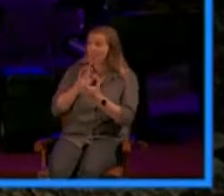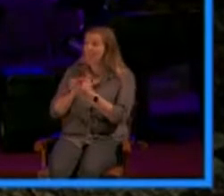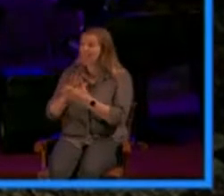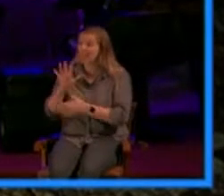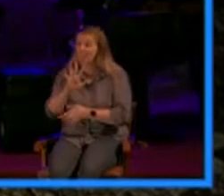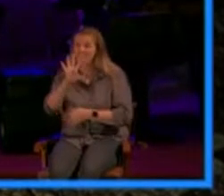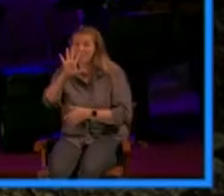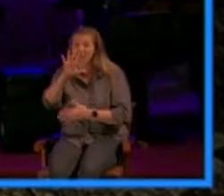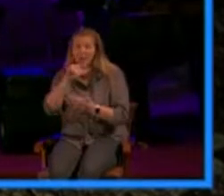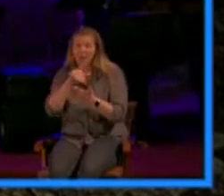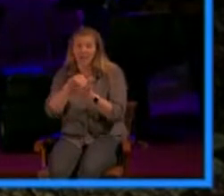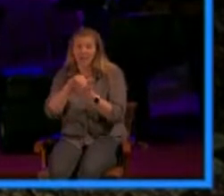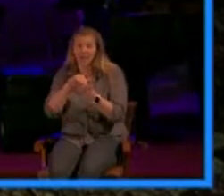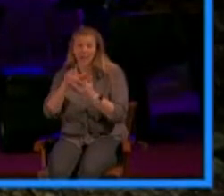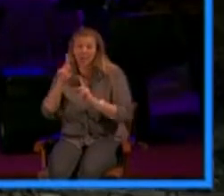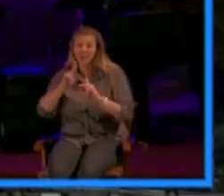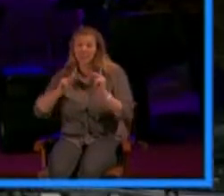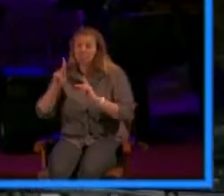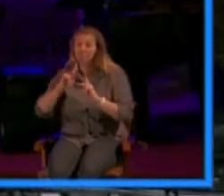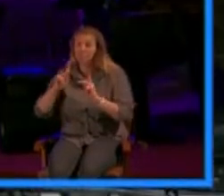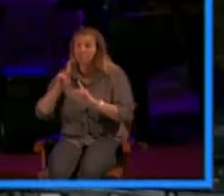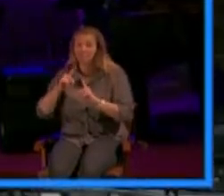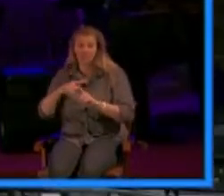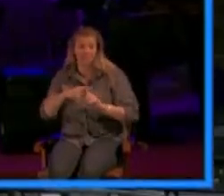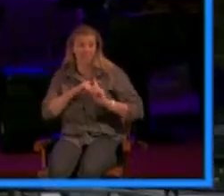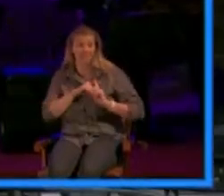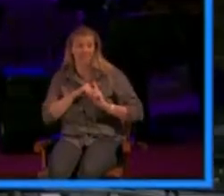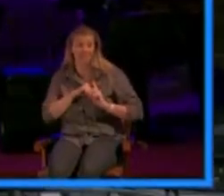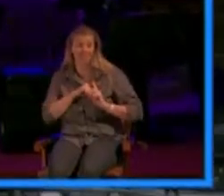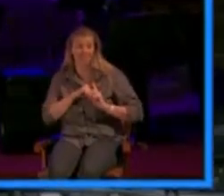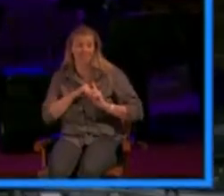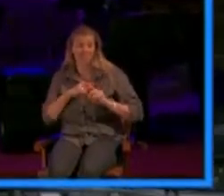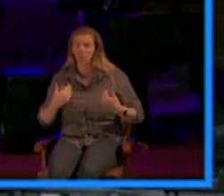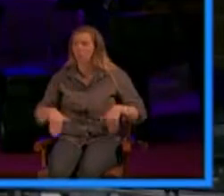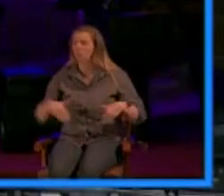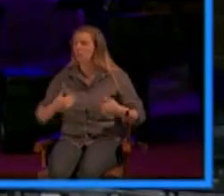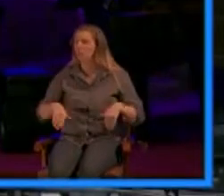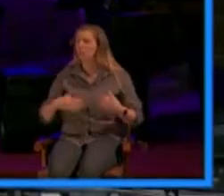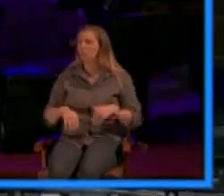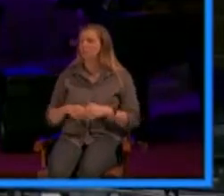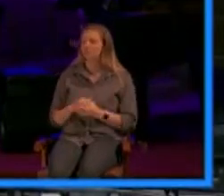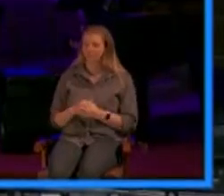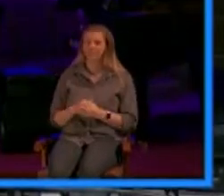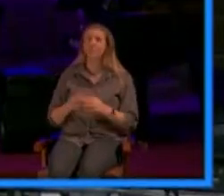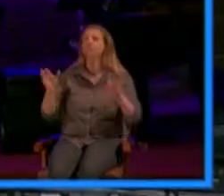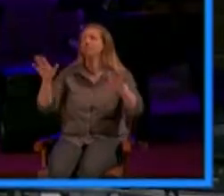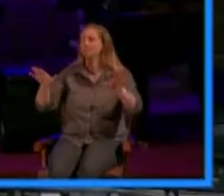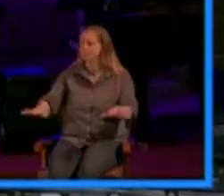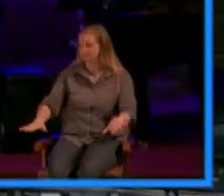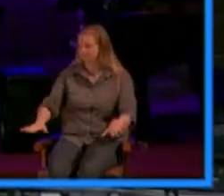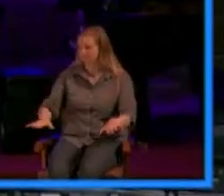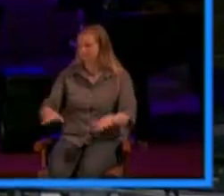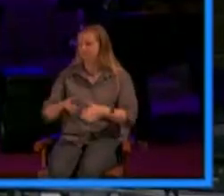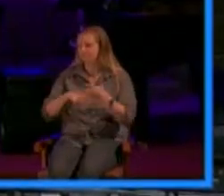5,000. May God enrich our lives as we share and have read from His word this morning. Thank you, and you may be seated.